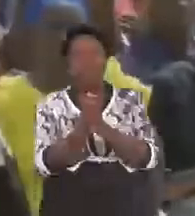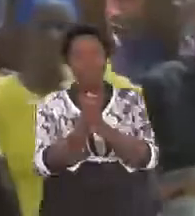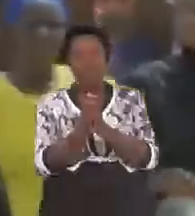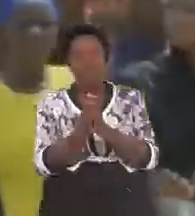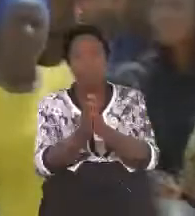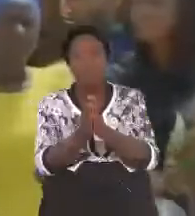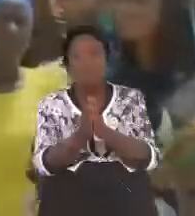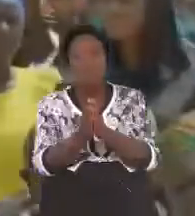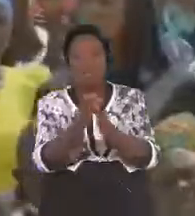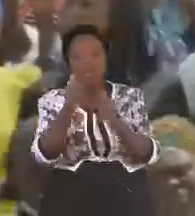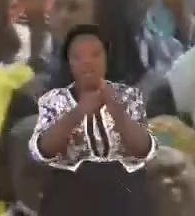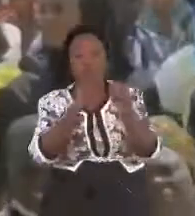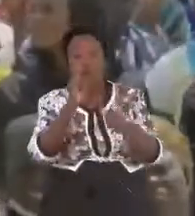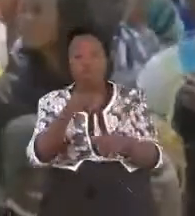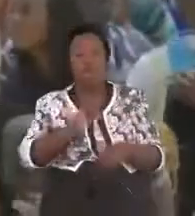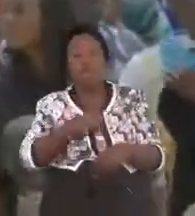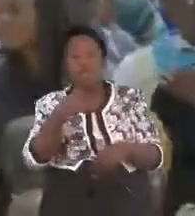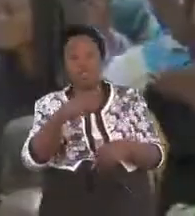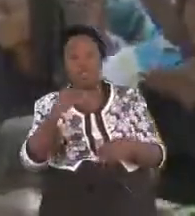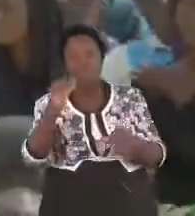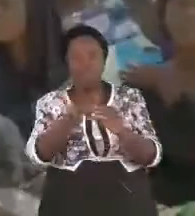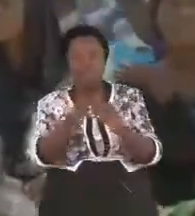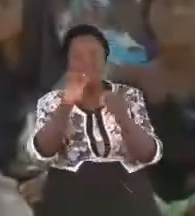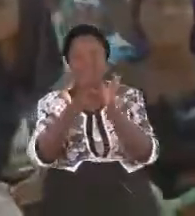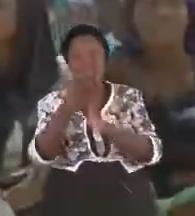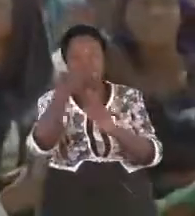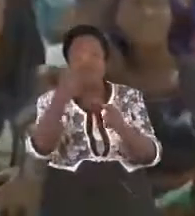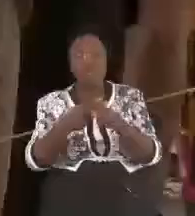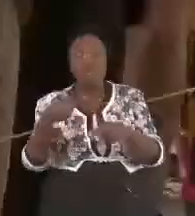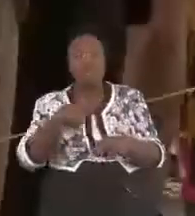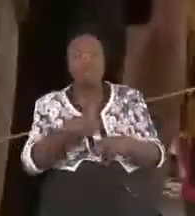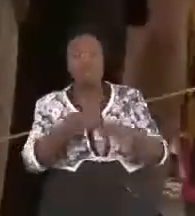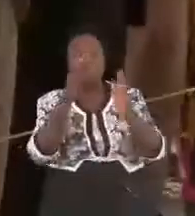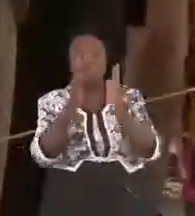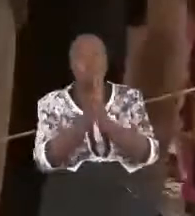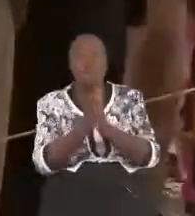Everybody, I said, in Jesus' name we pray.